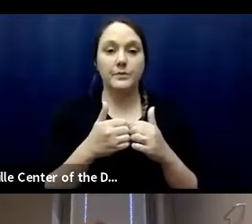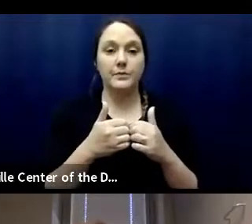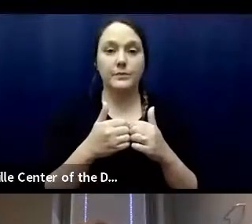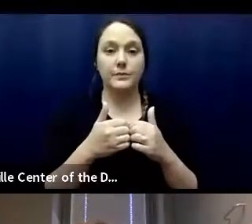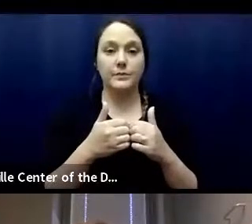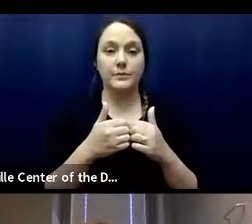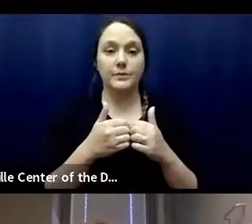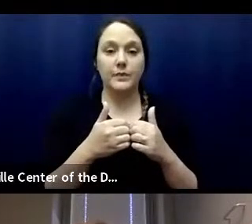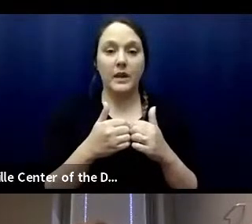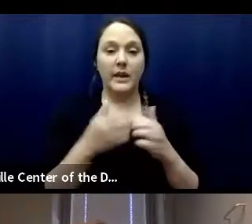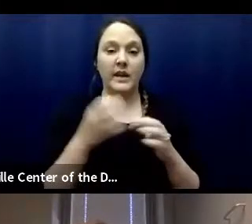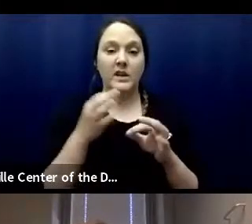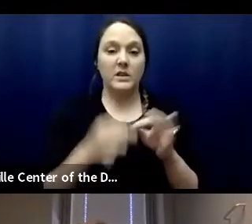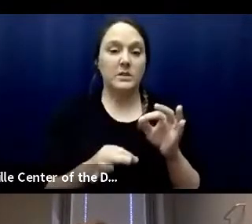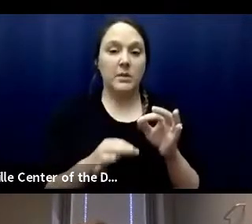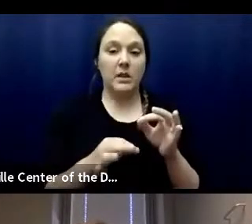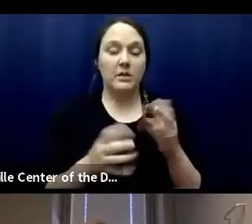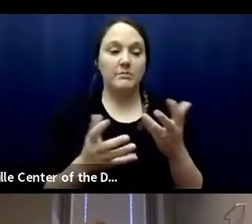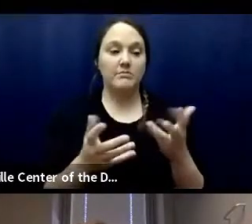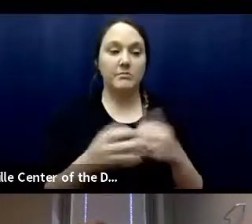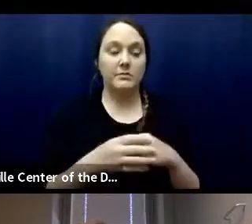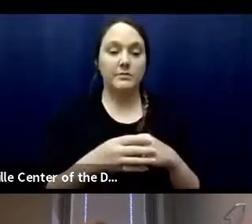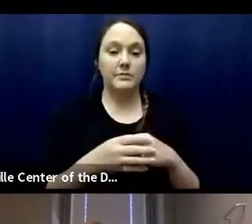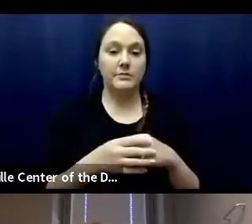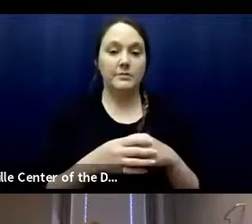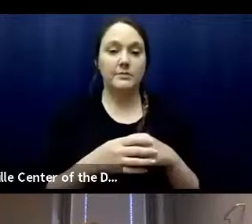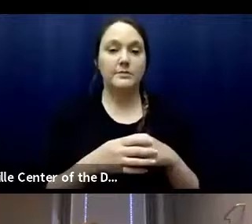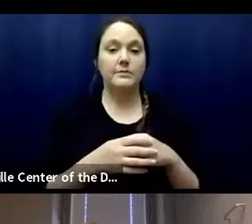is simply, and I